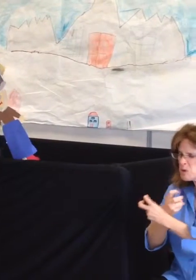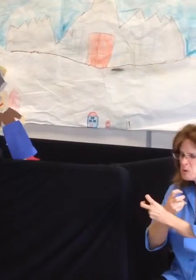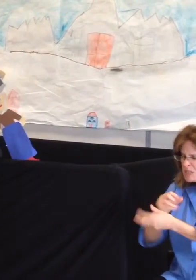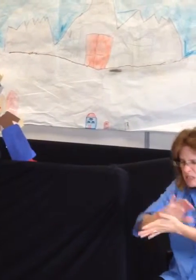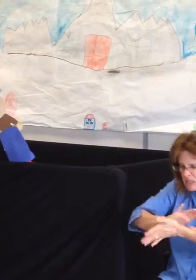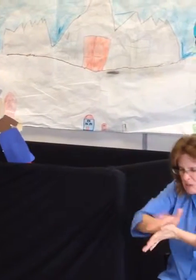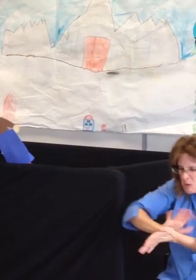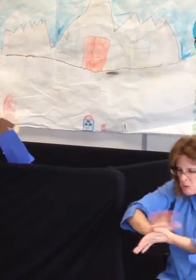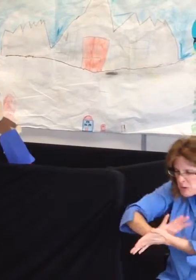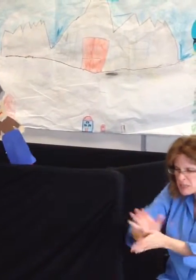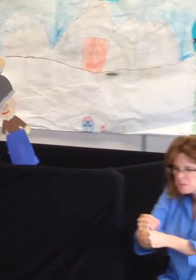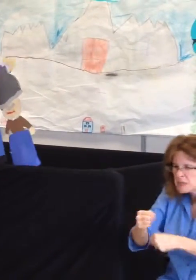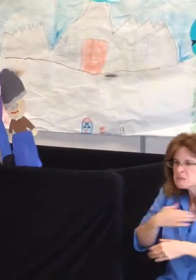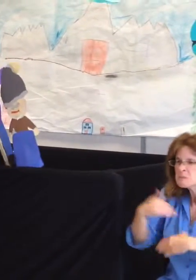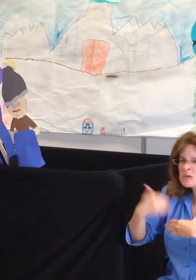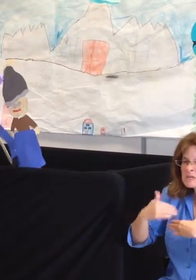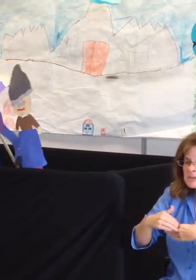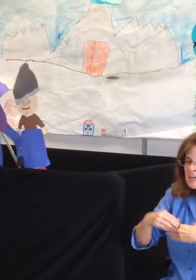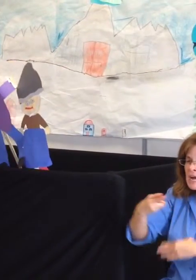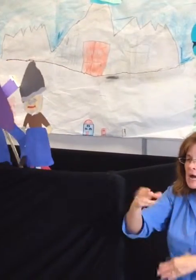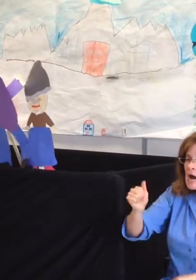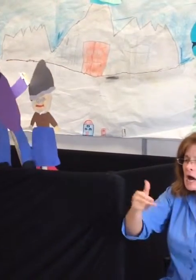bread.